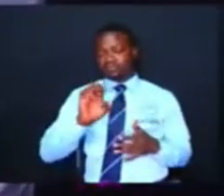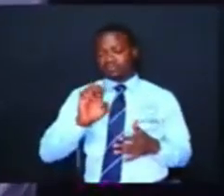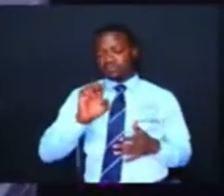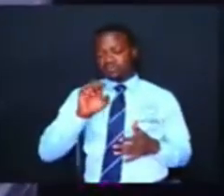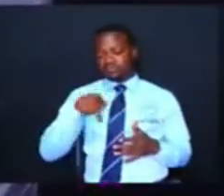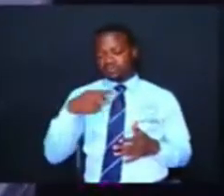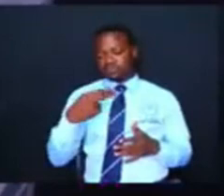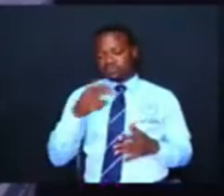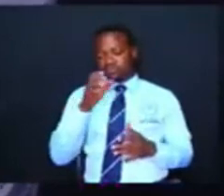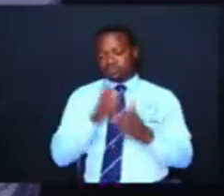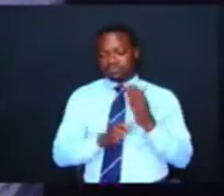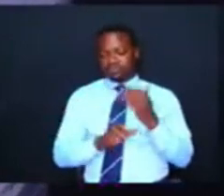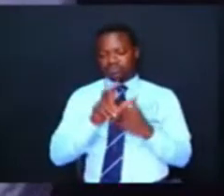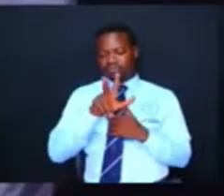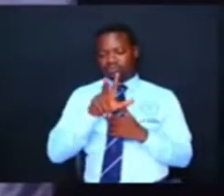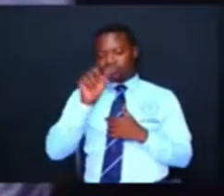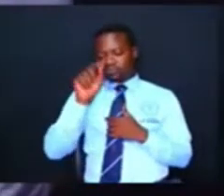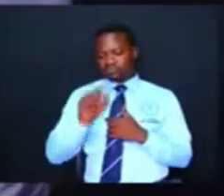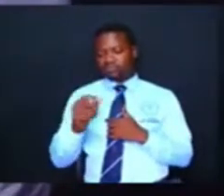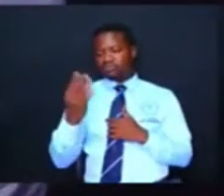verse 14. Ephesians